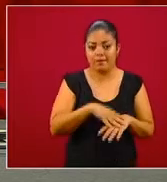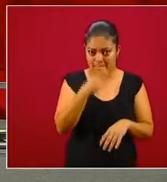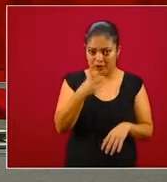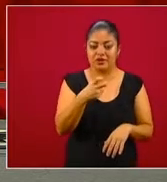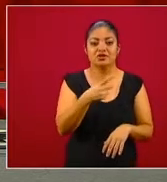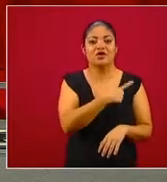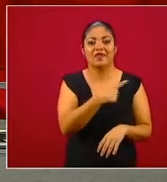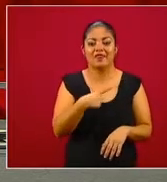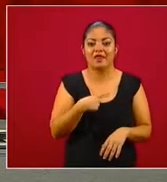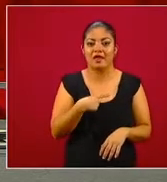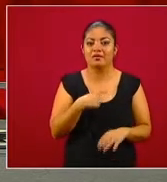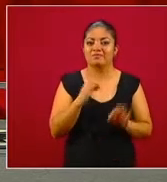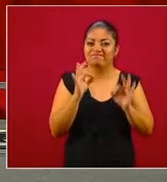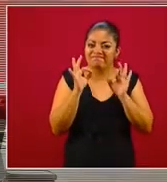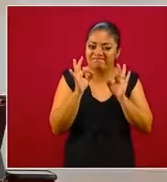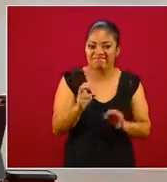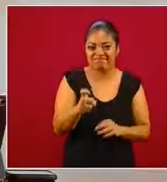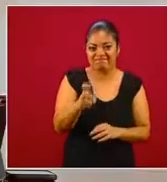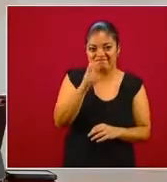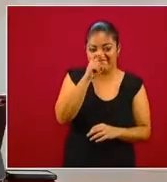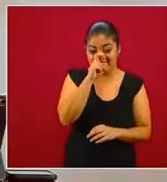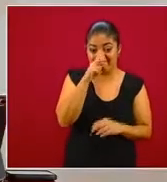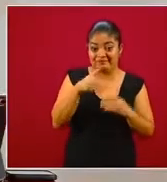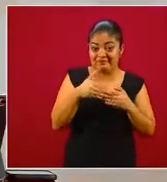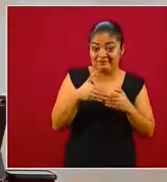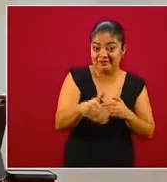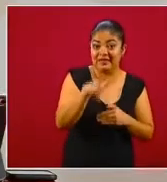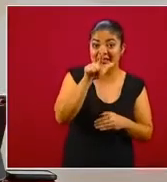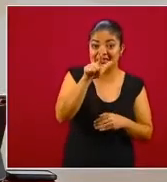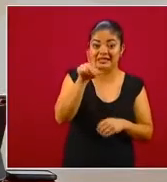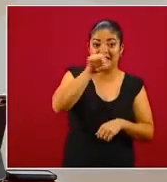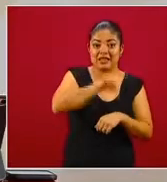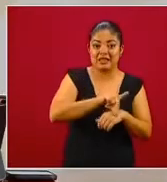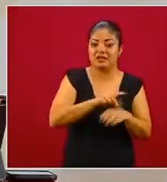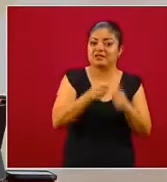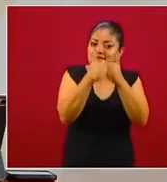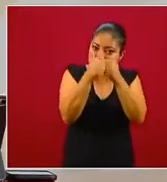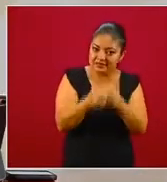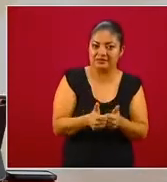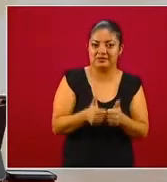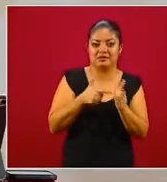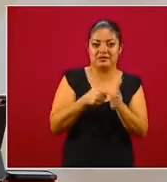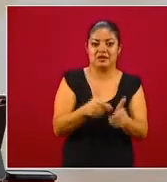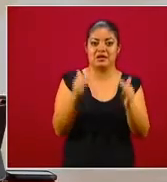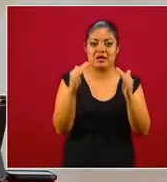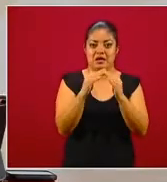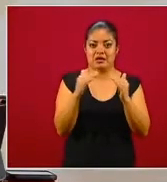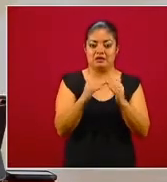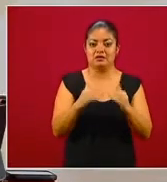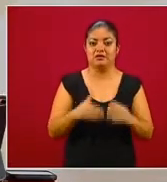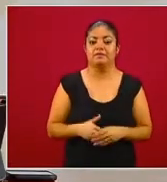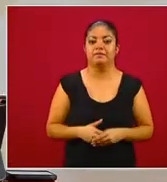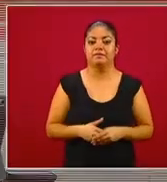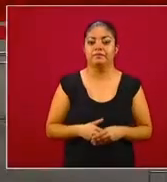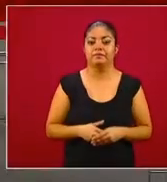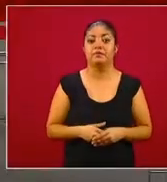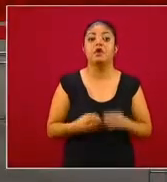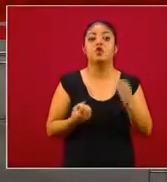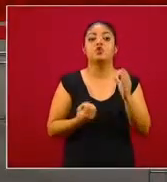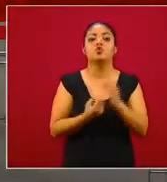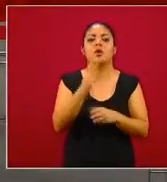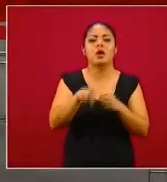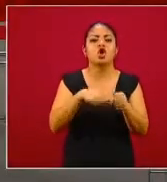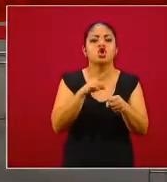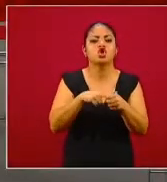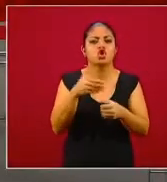we can't throw this out with the bathwater. The most important thing is that people stay at home. Our